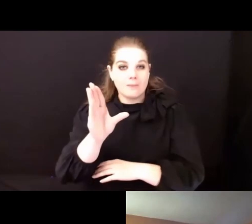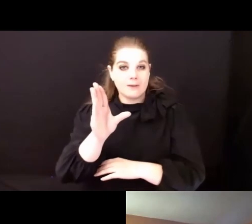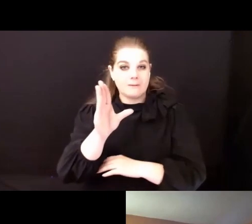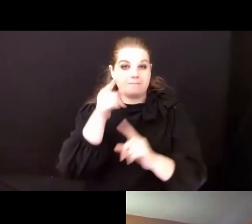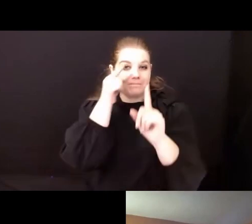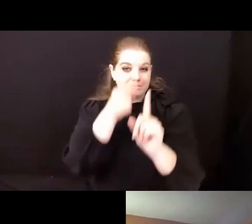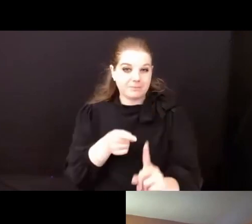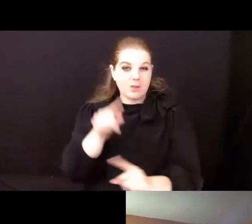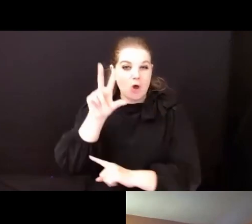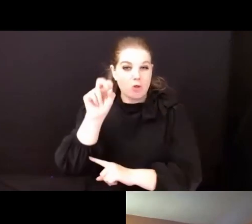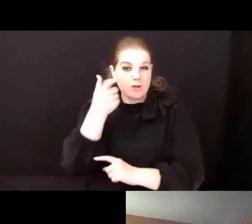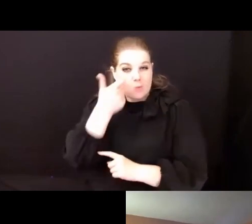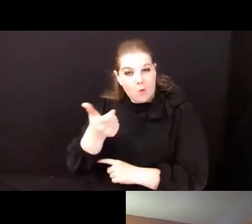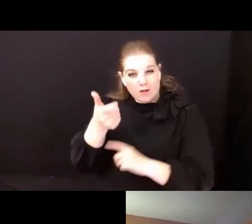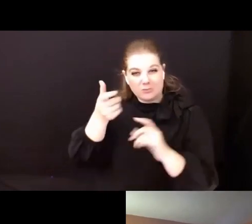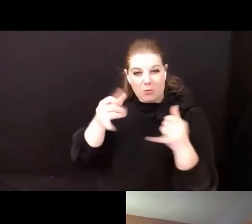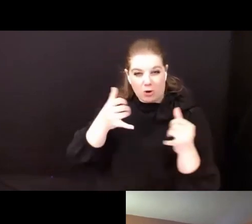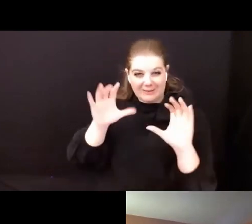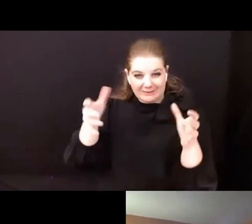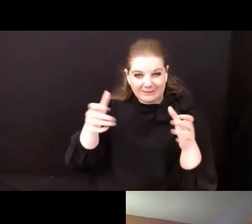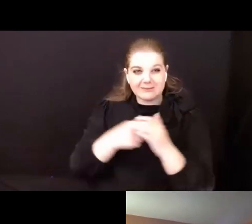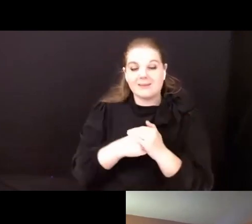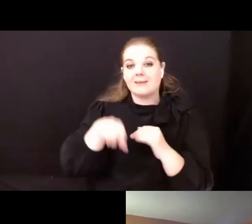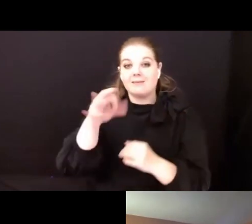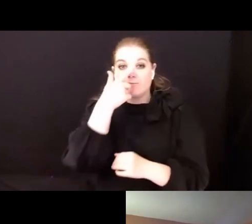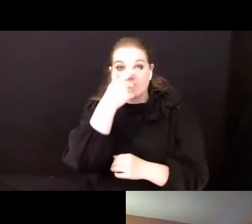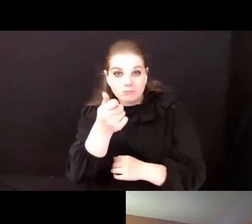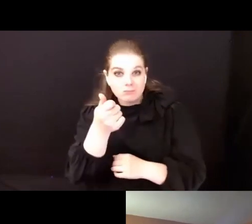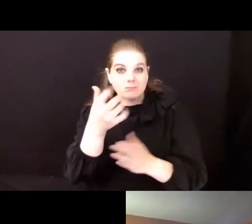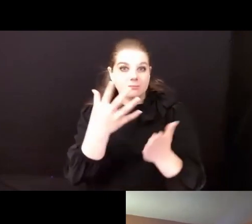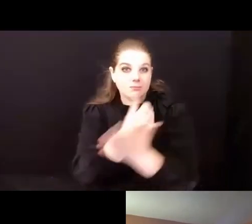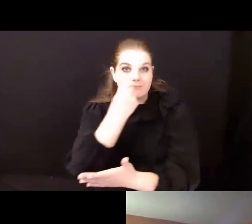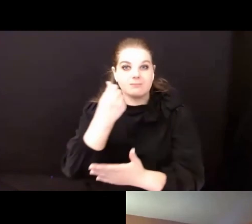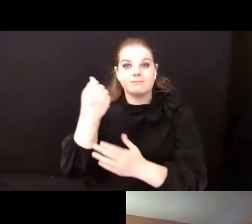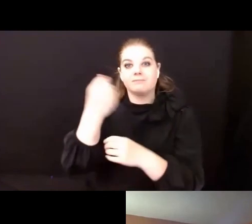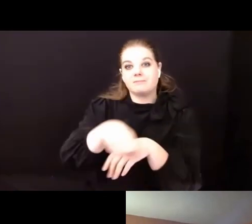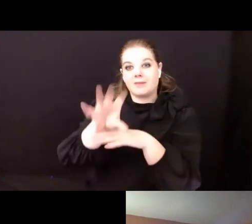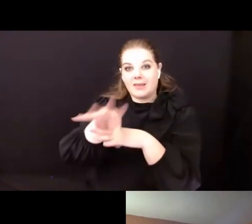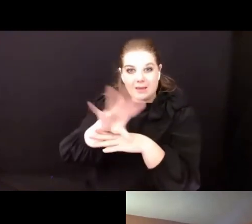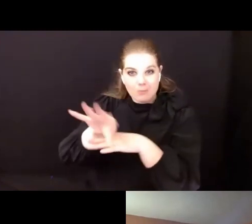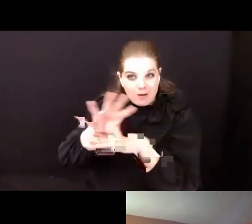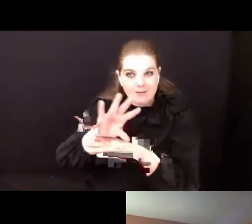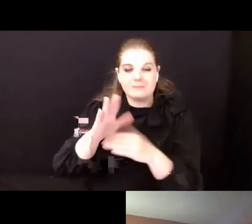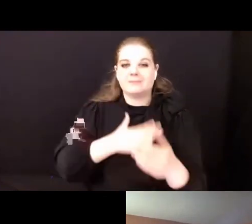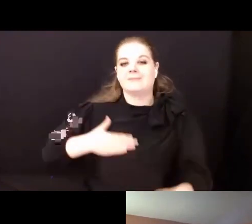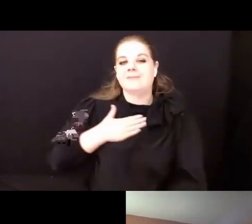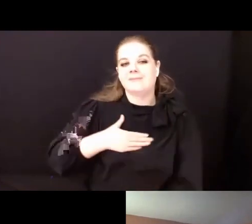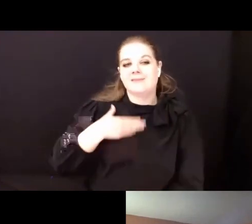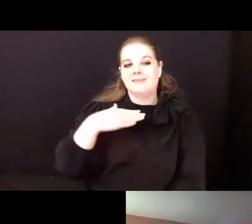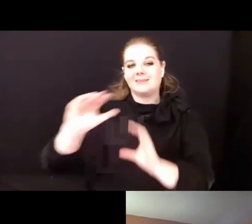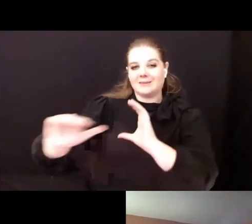so if you're interested in being one of the watch parties that's on camera, please send an email